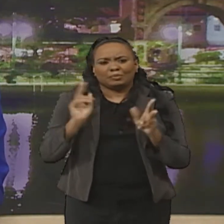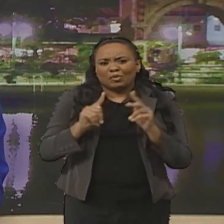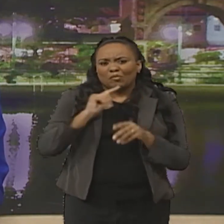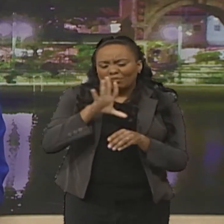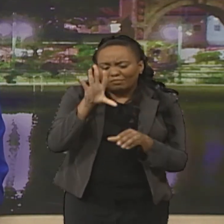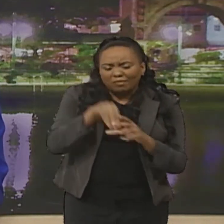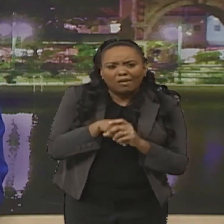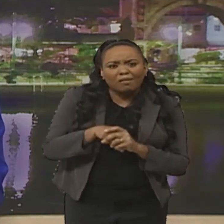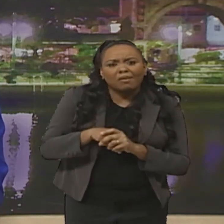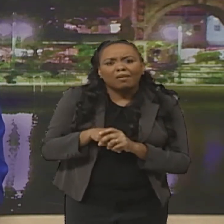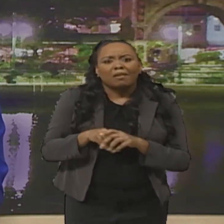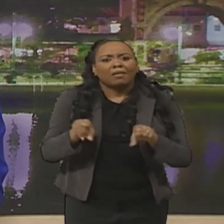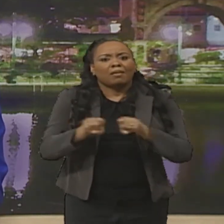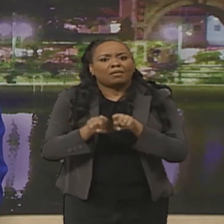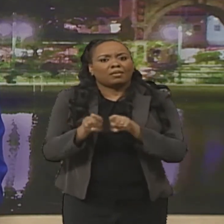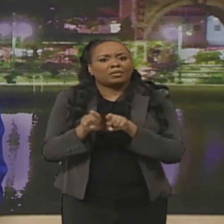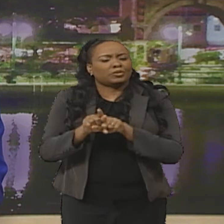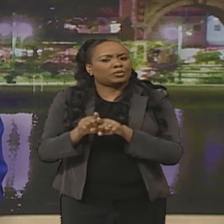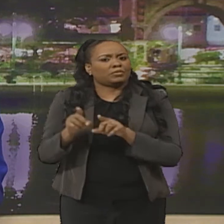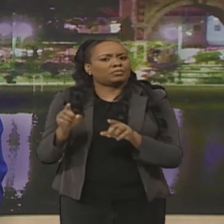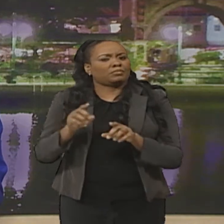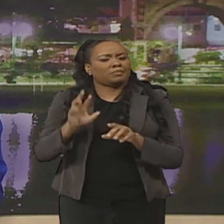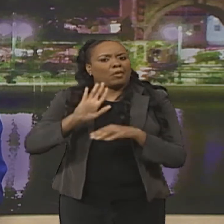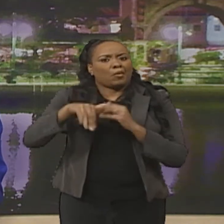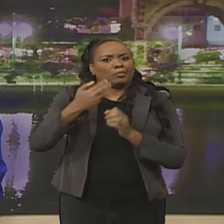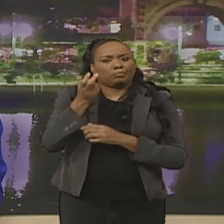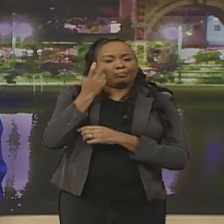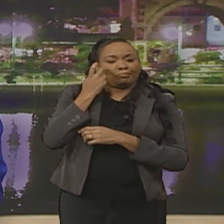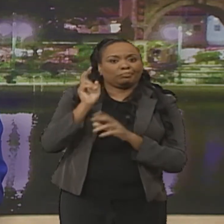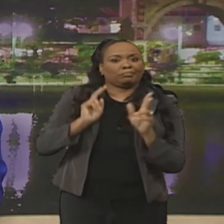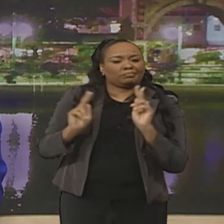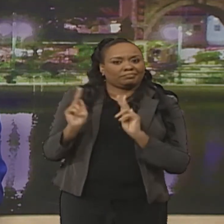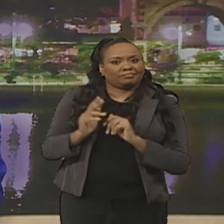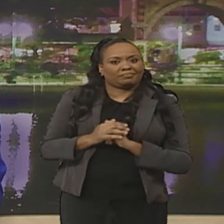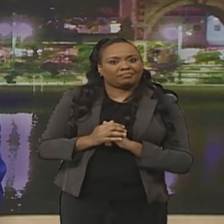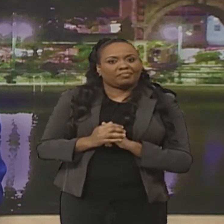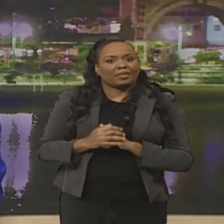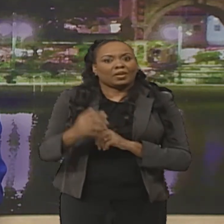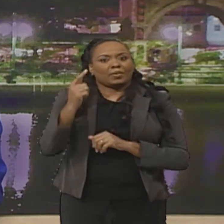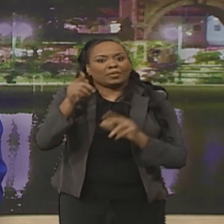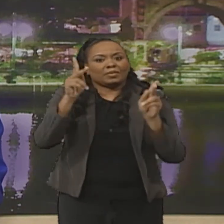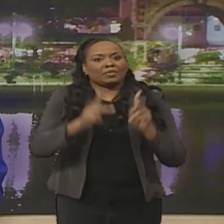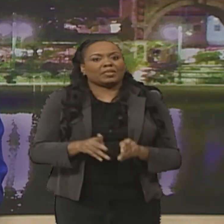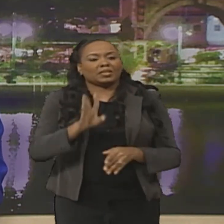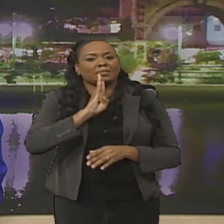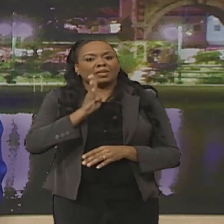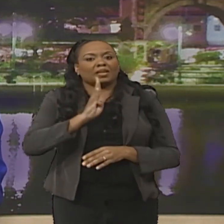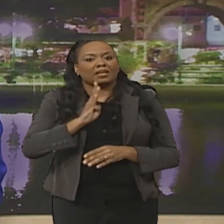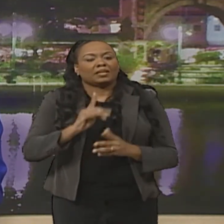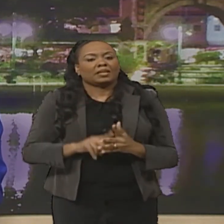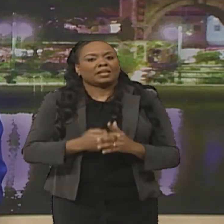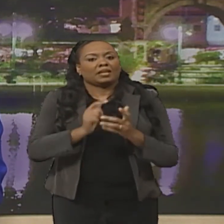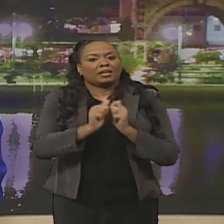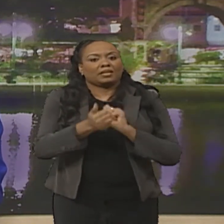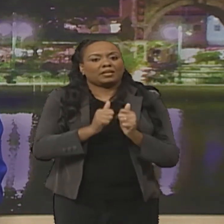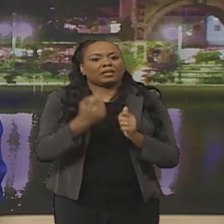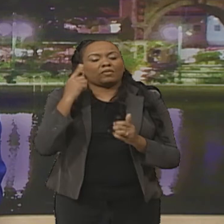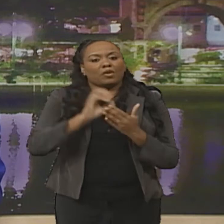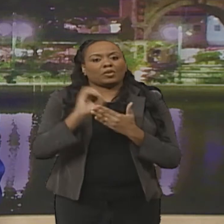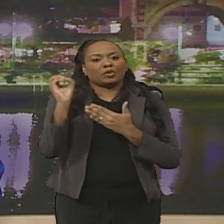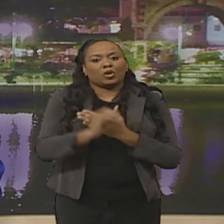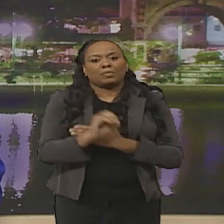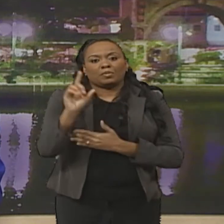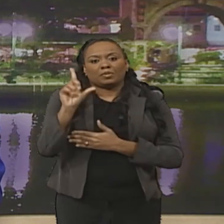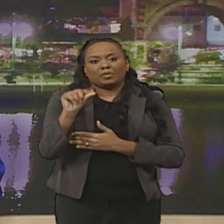as well as the dedication of all those involved. Peter Brito was speaking at the launch of the competition, which is scheduled for October 20th